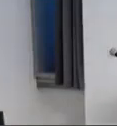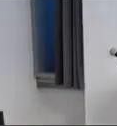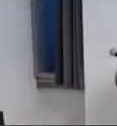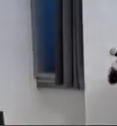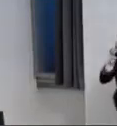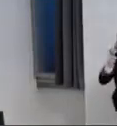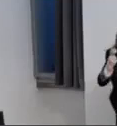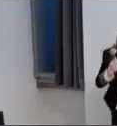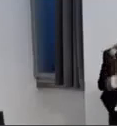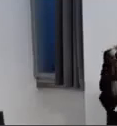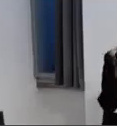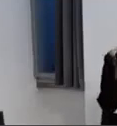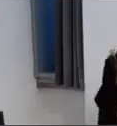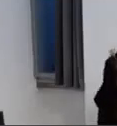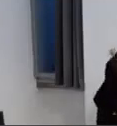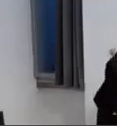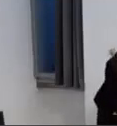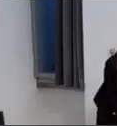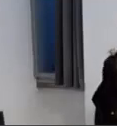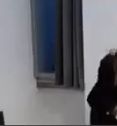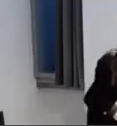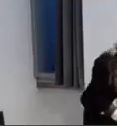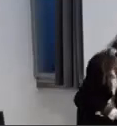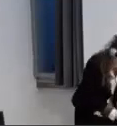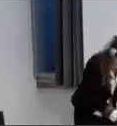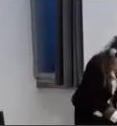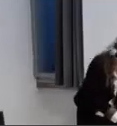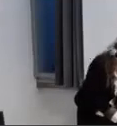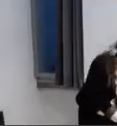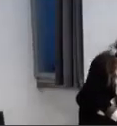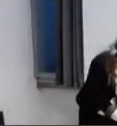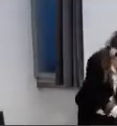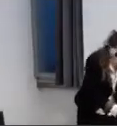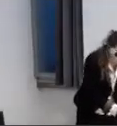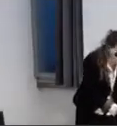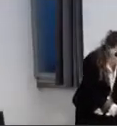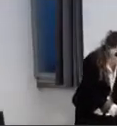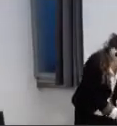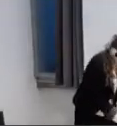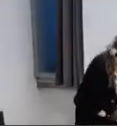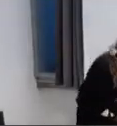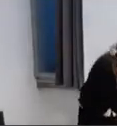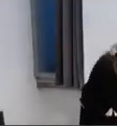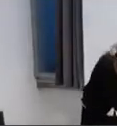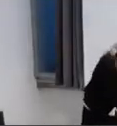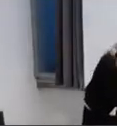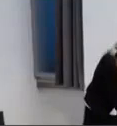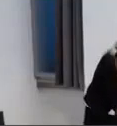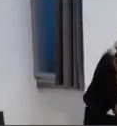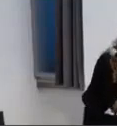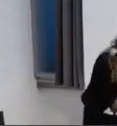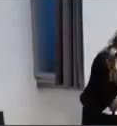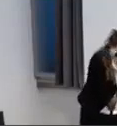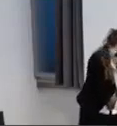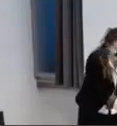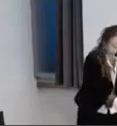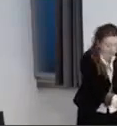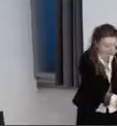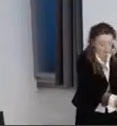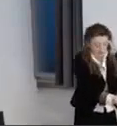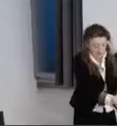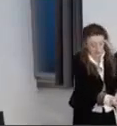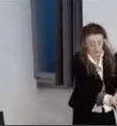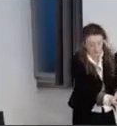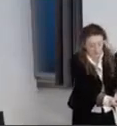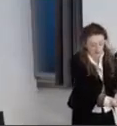I'm going to wait a little bit before continuing to speak, because I first want you to smell this as